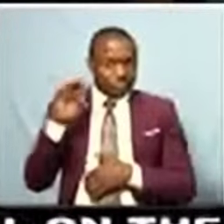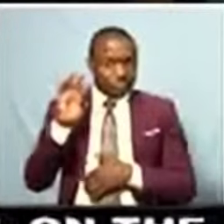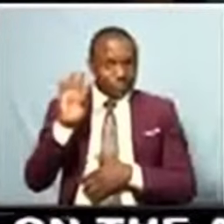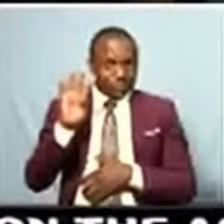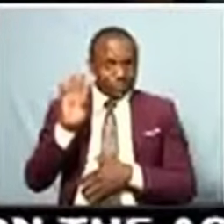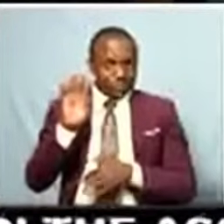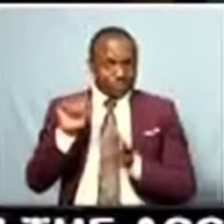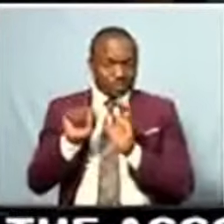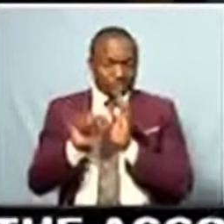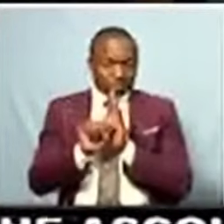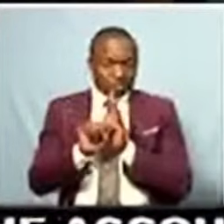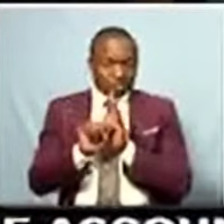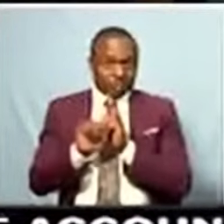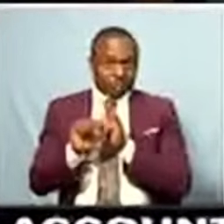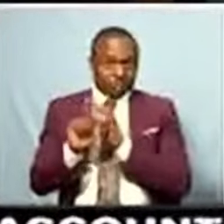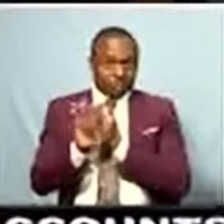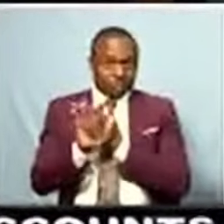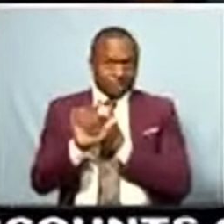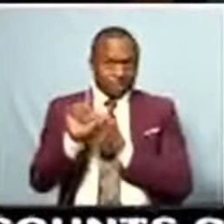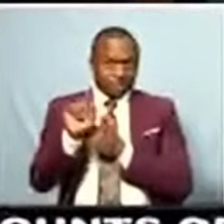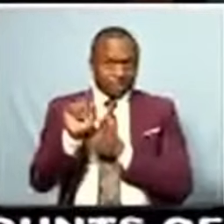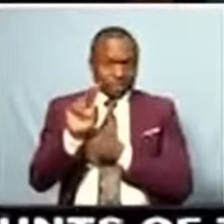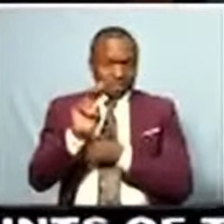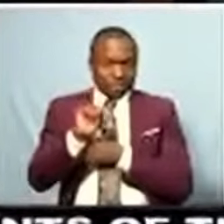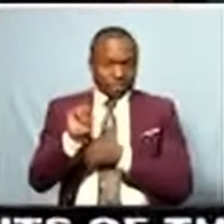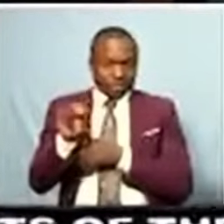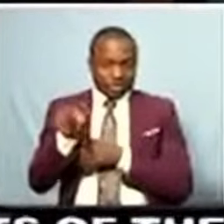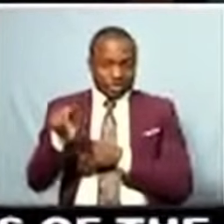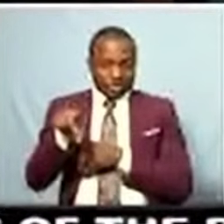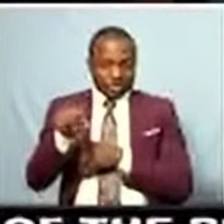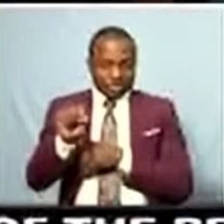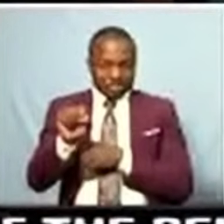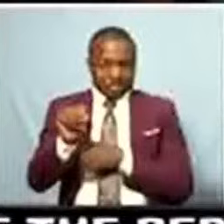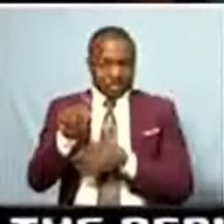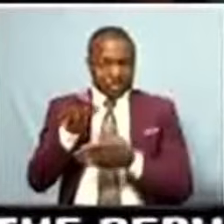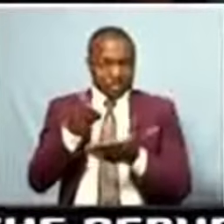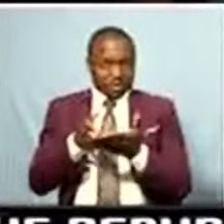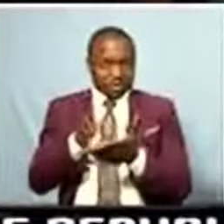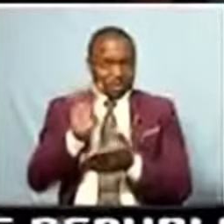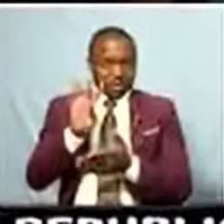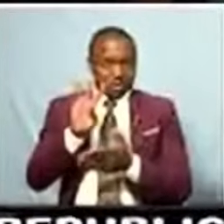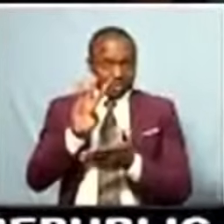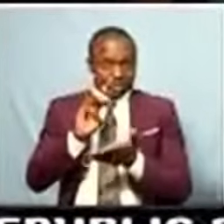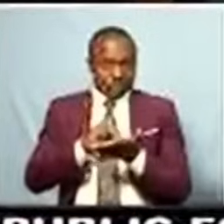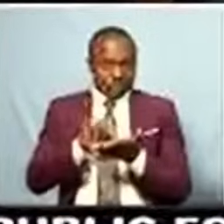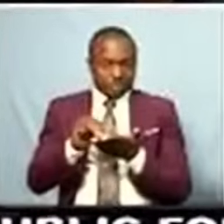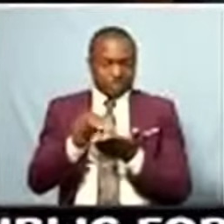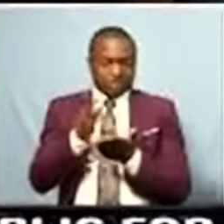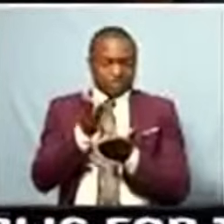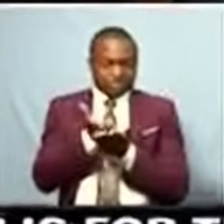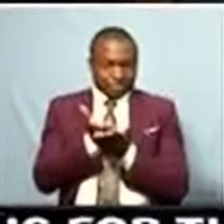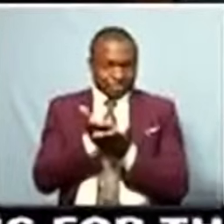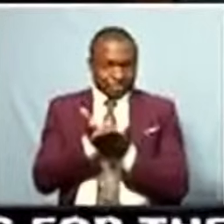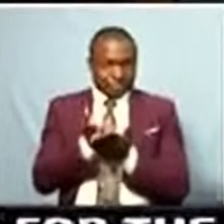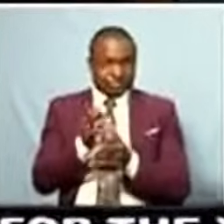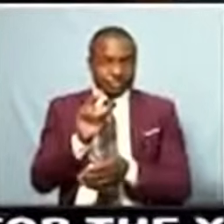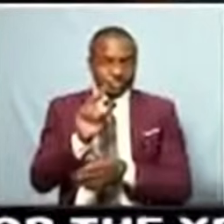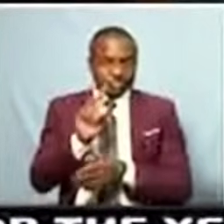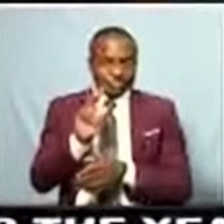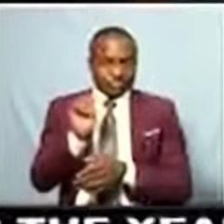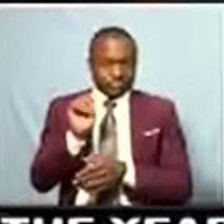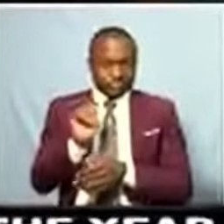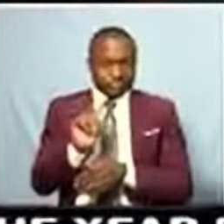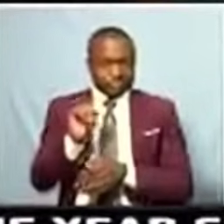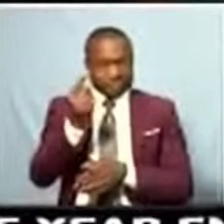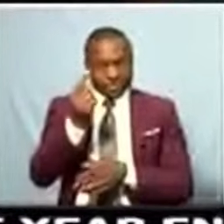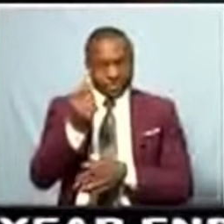April 2022. Controlling officer, there is this 4 million claim on VAT. Firstly,